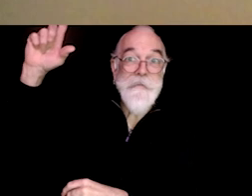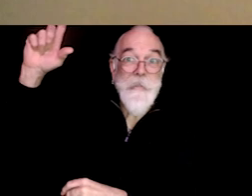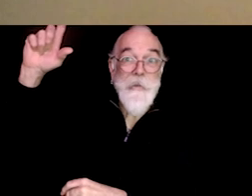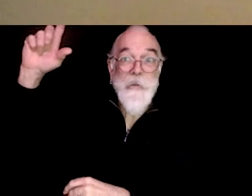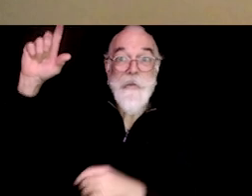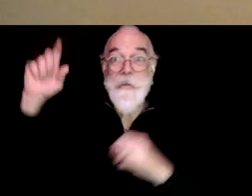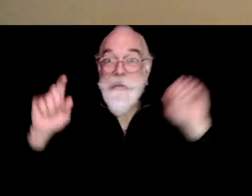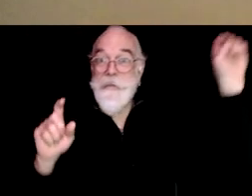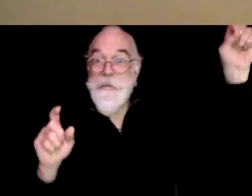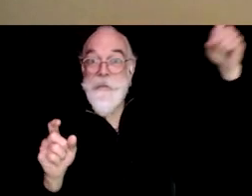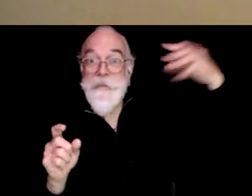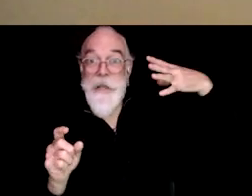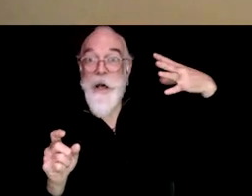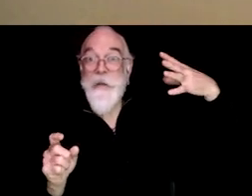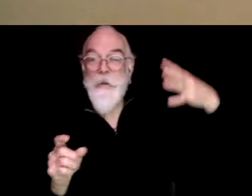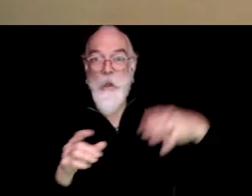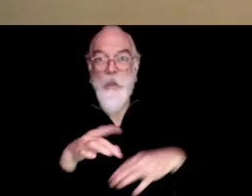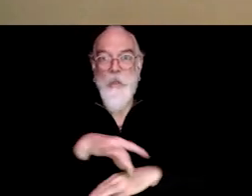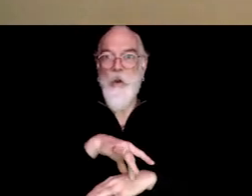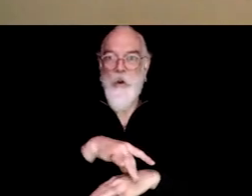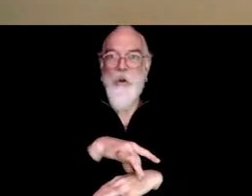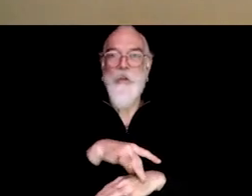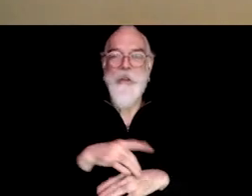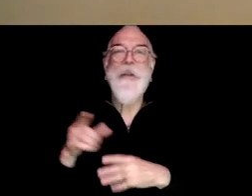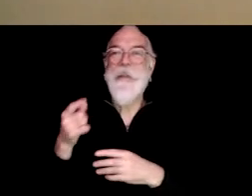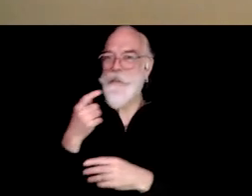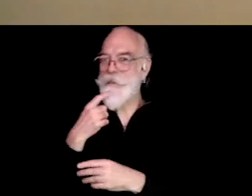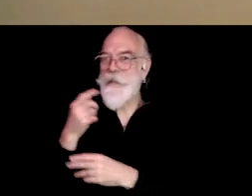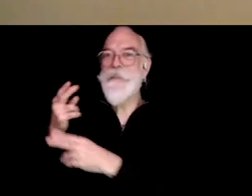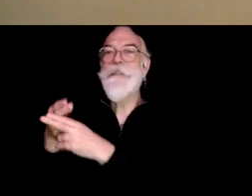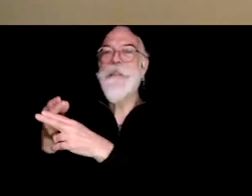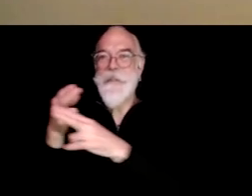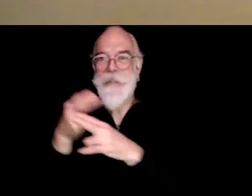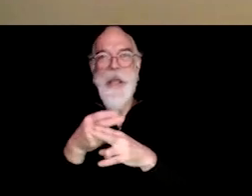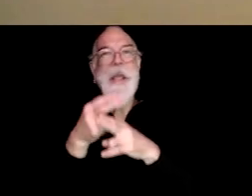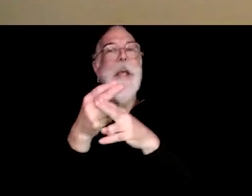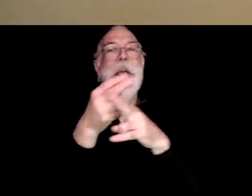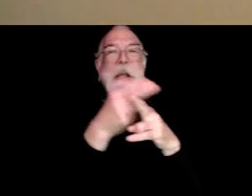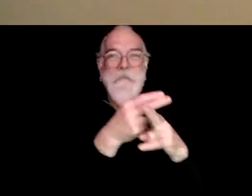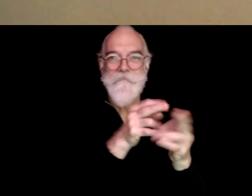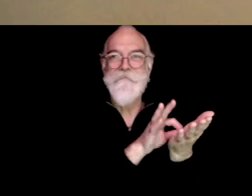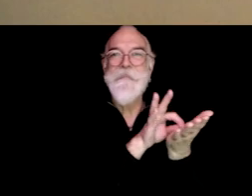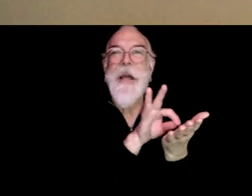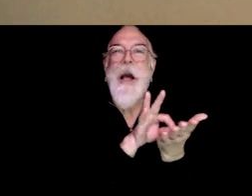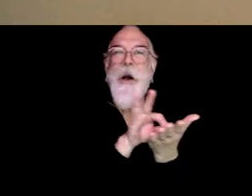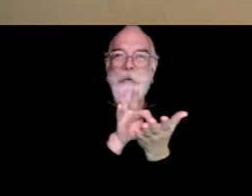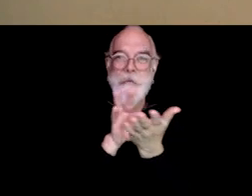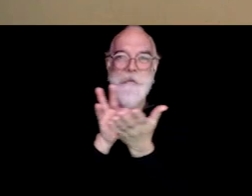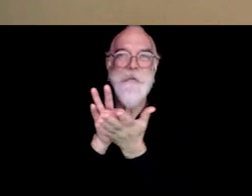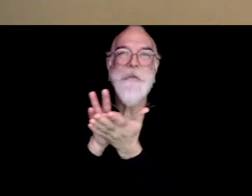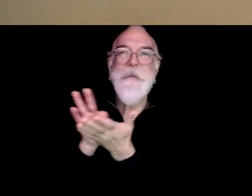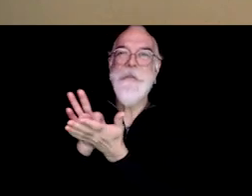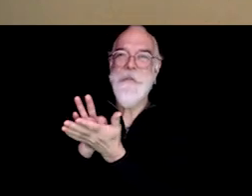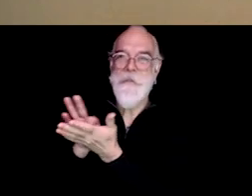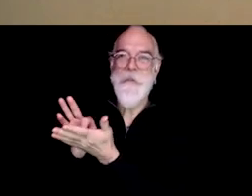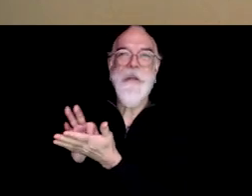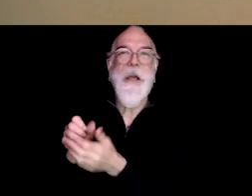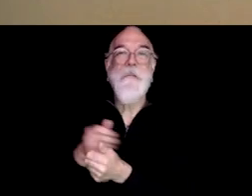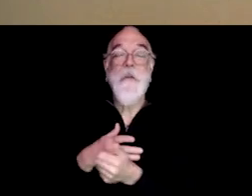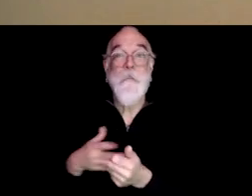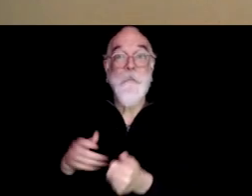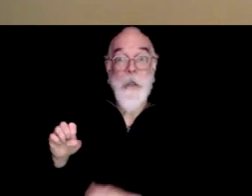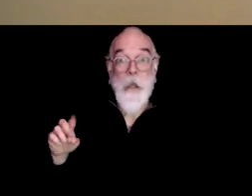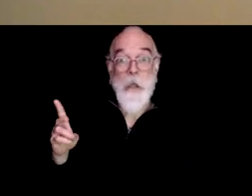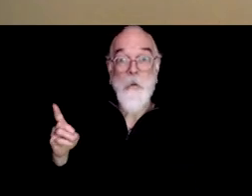calling, naming all this the keeping of accounts. Eduardo, when he was alive,